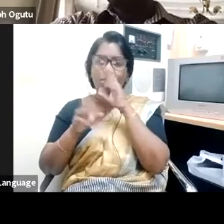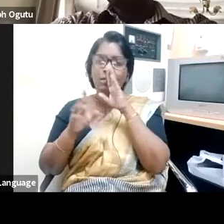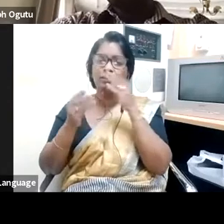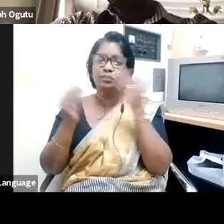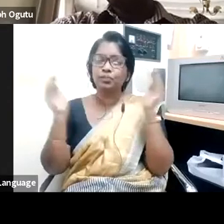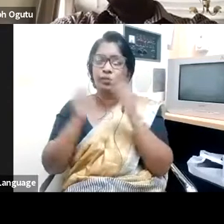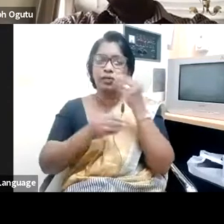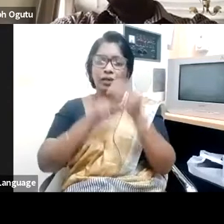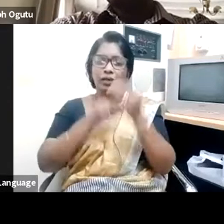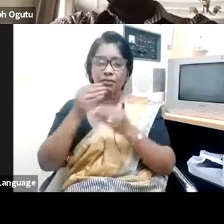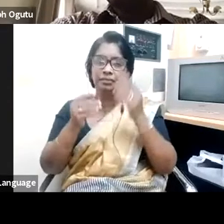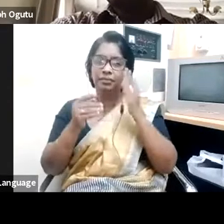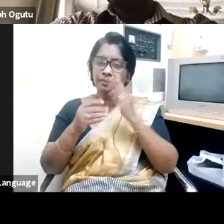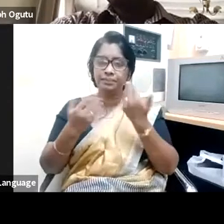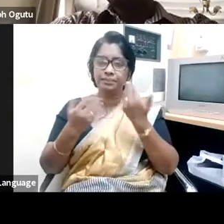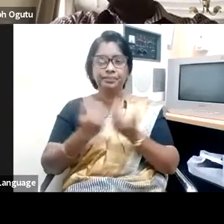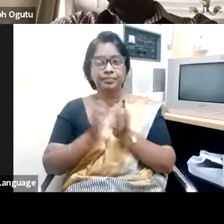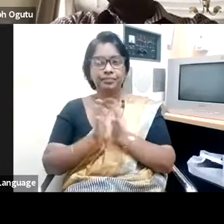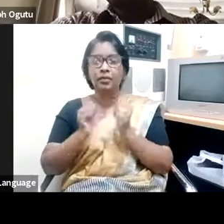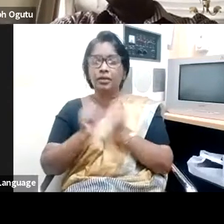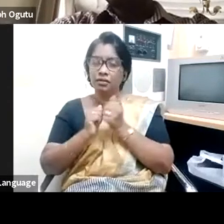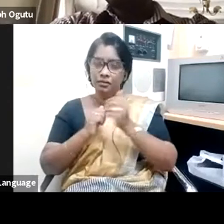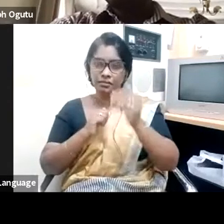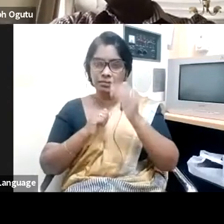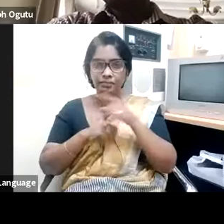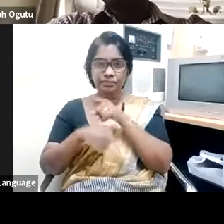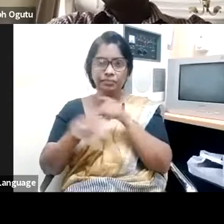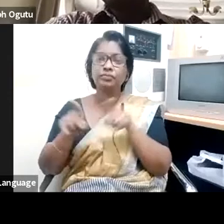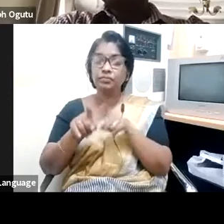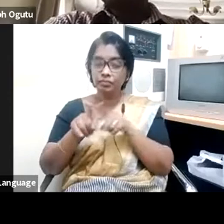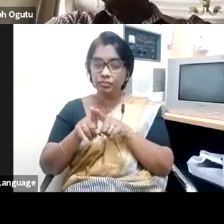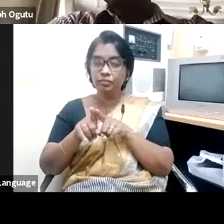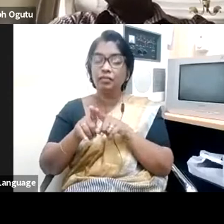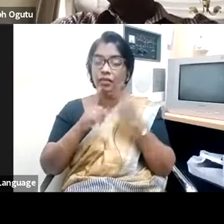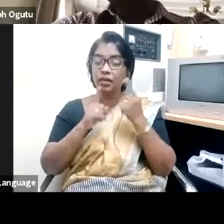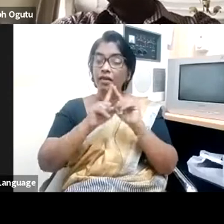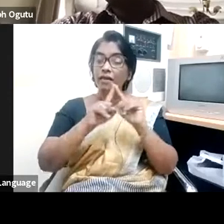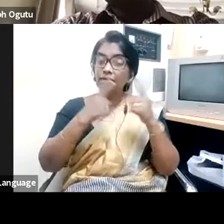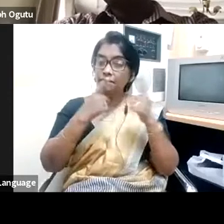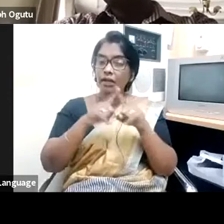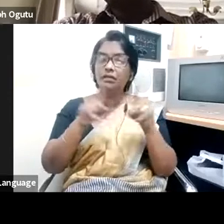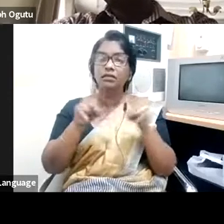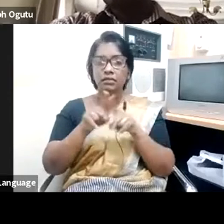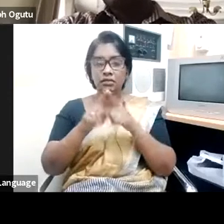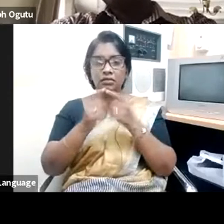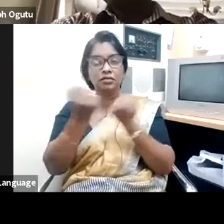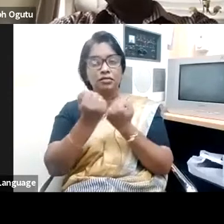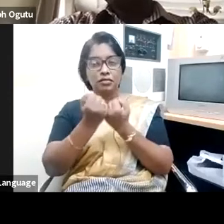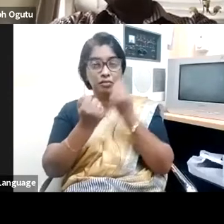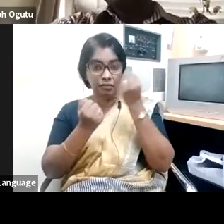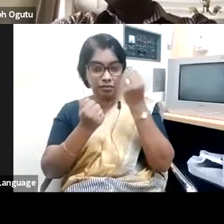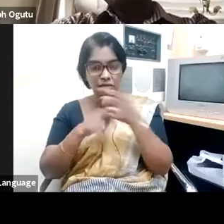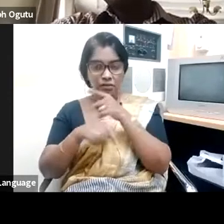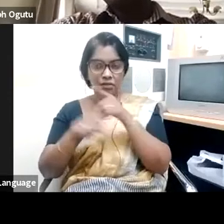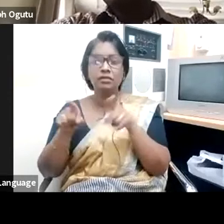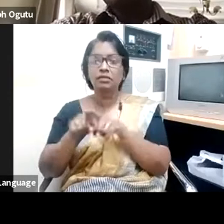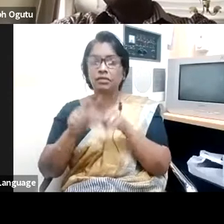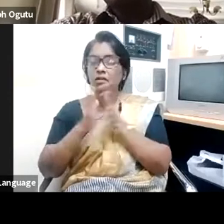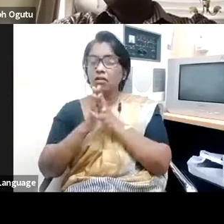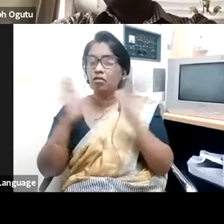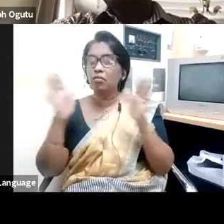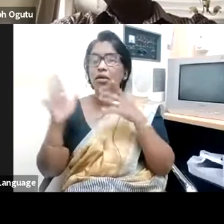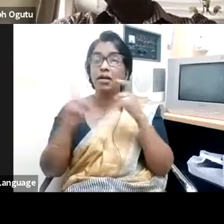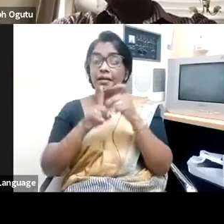and allow them to do things differently within the wider dialogue. I think you know, we have